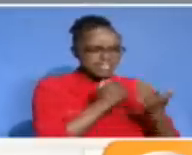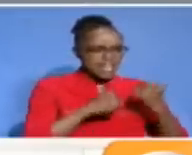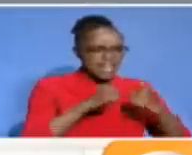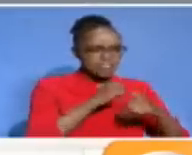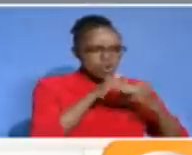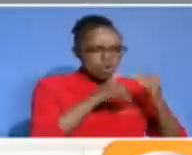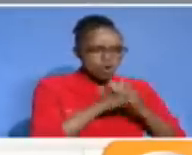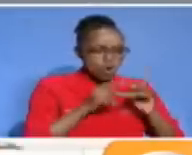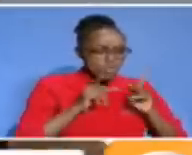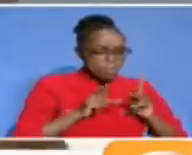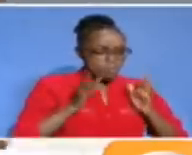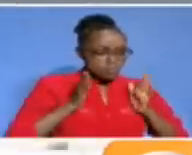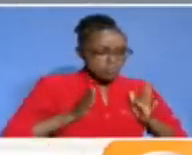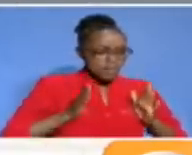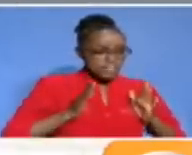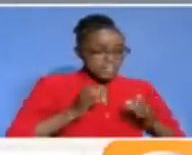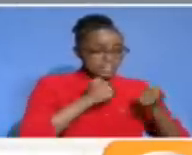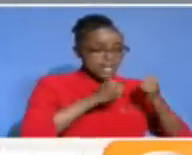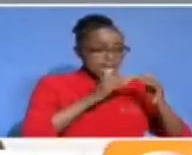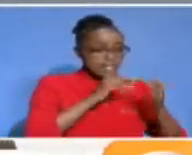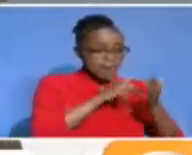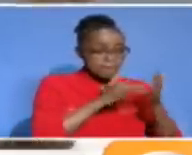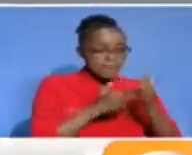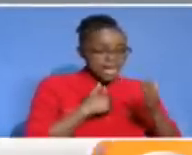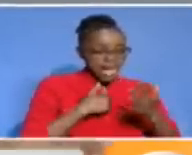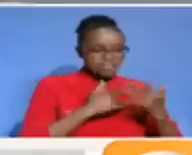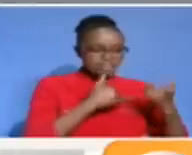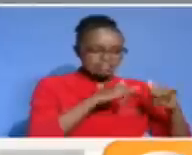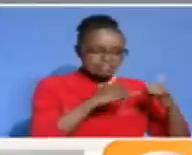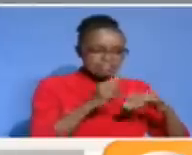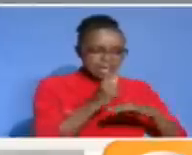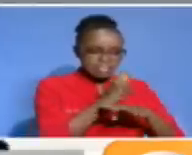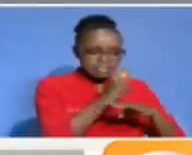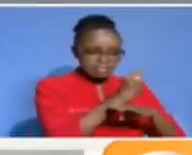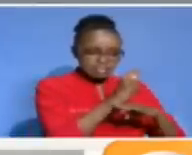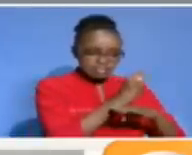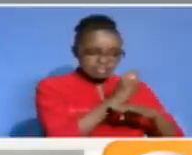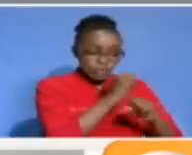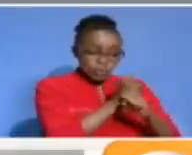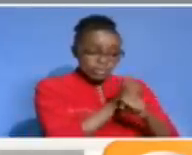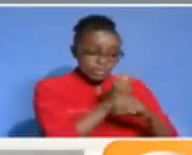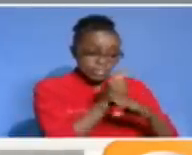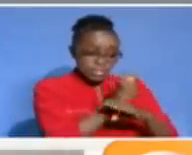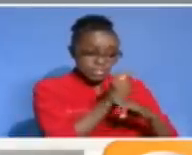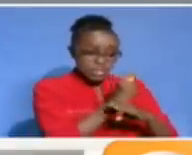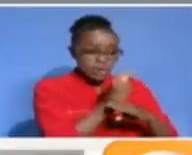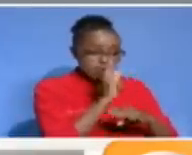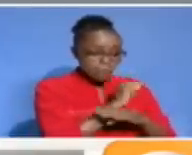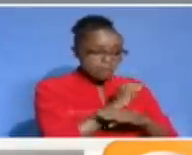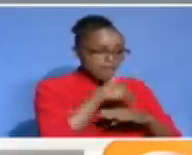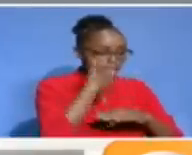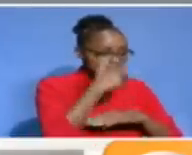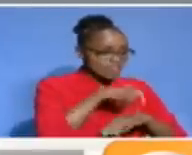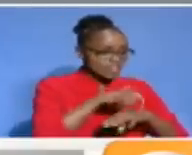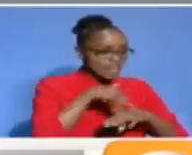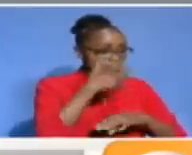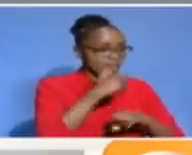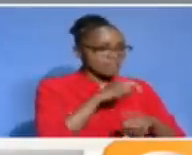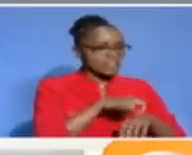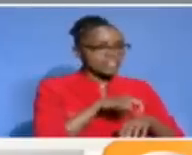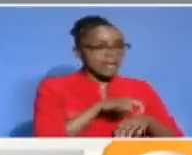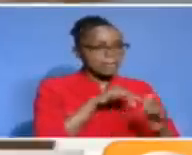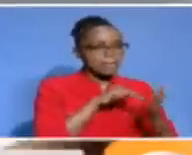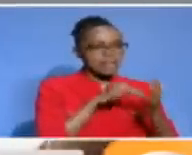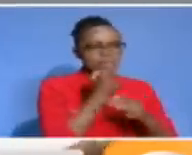all humanitarian actors. So we had drills that have been conducted, and we've run these drills time and time and time again. So